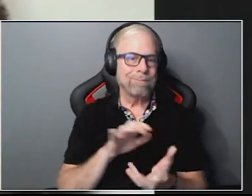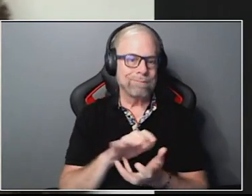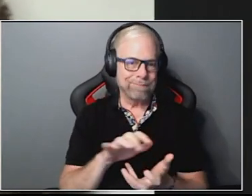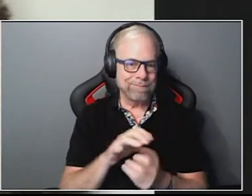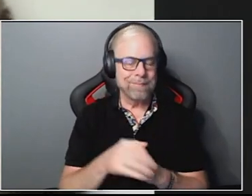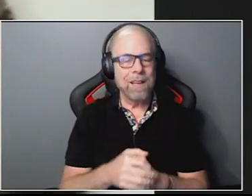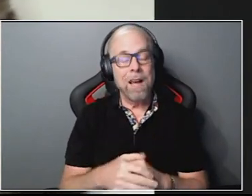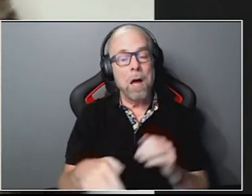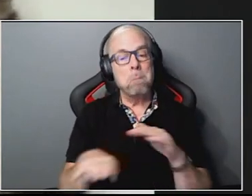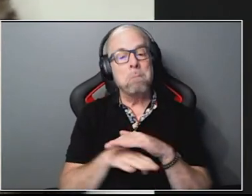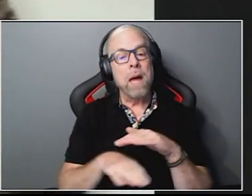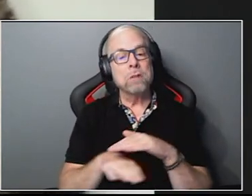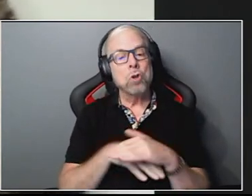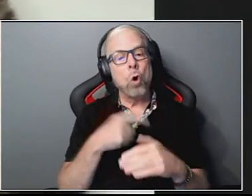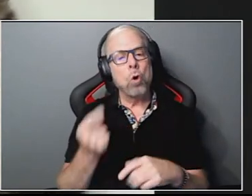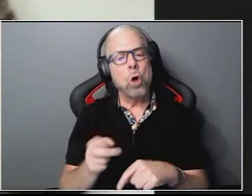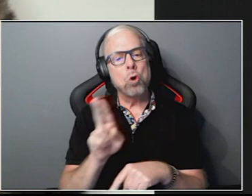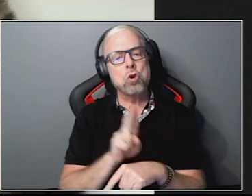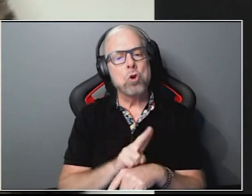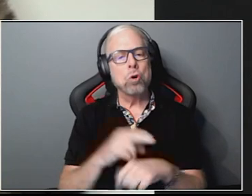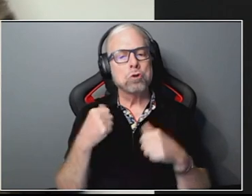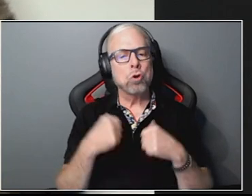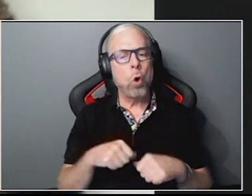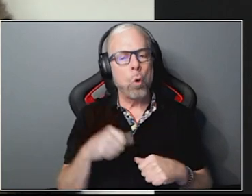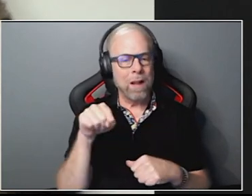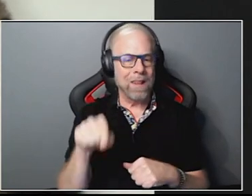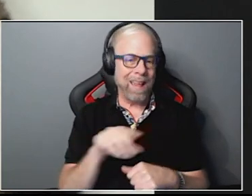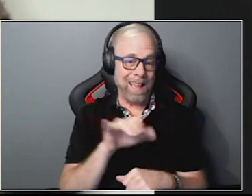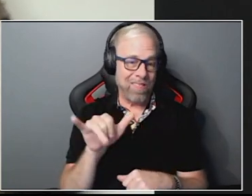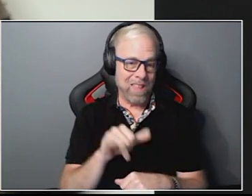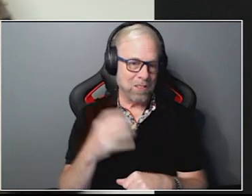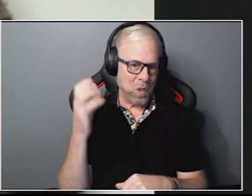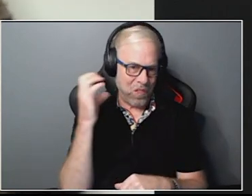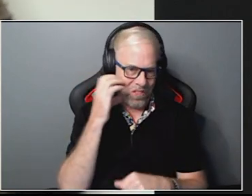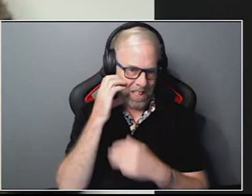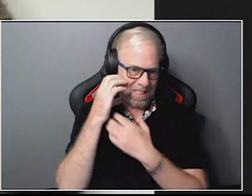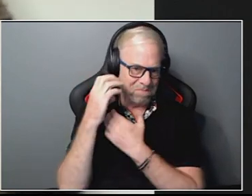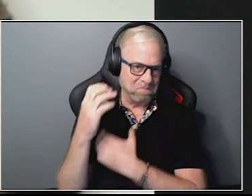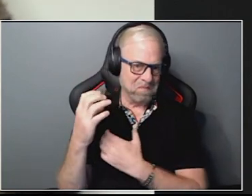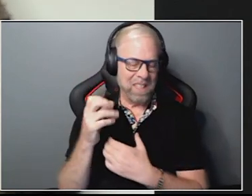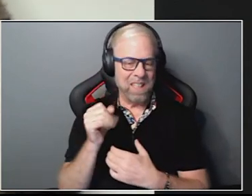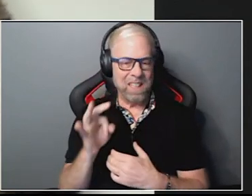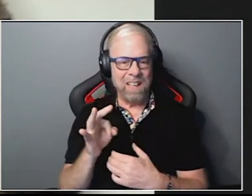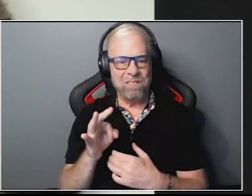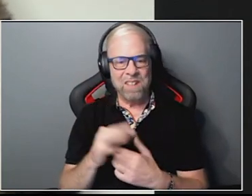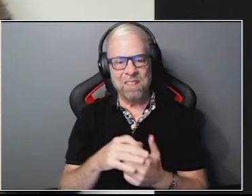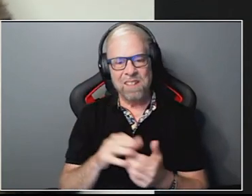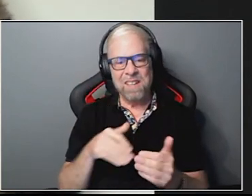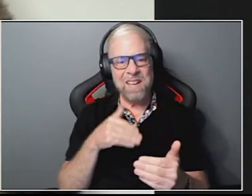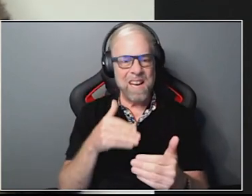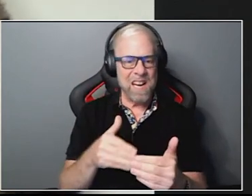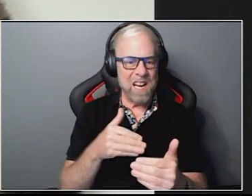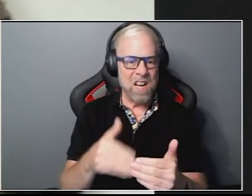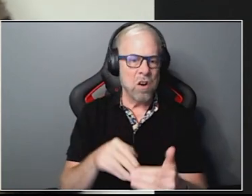Basically, we would only wear a coat of this magnitude if it was, oh boy, up and towards the North Pole. It's